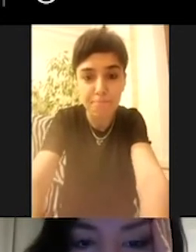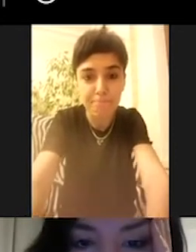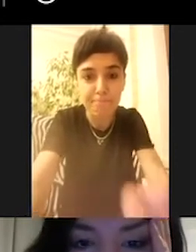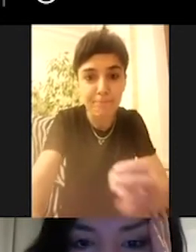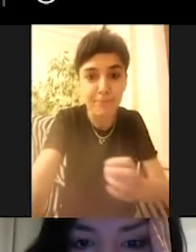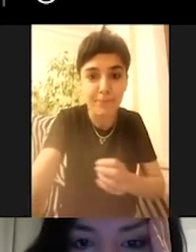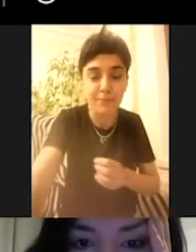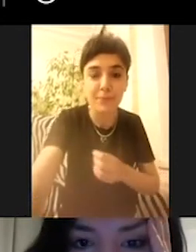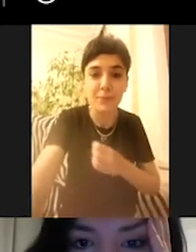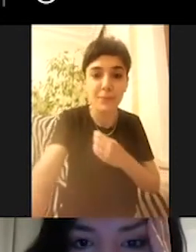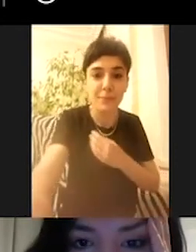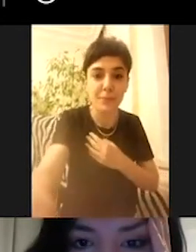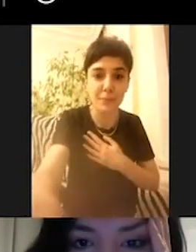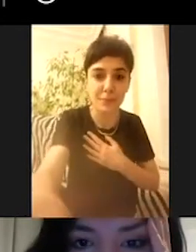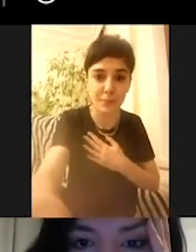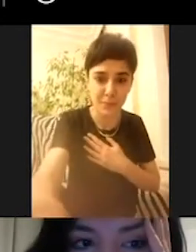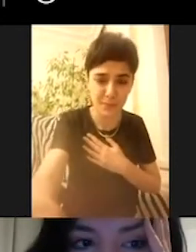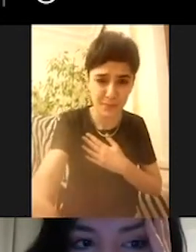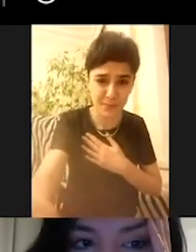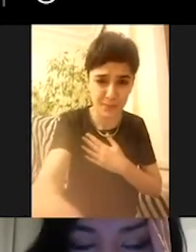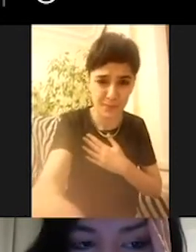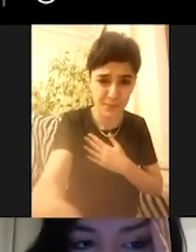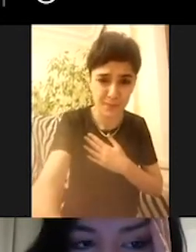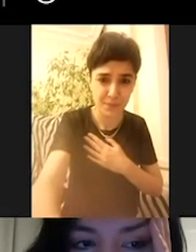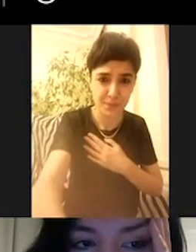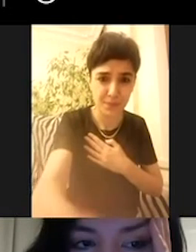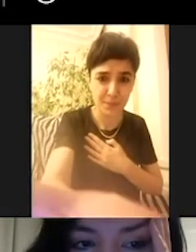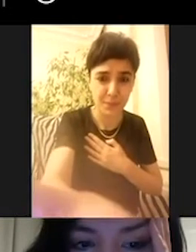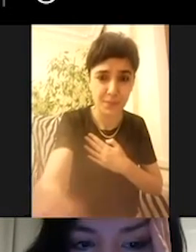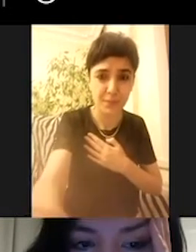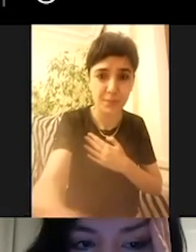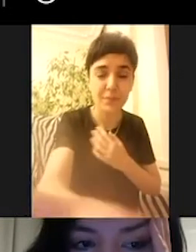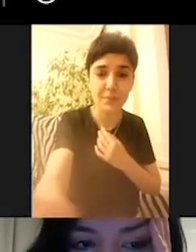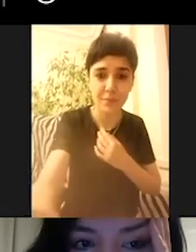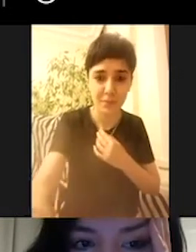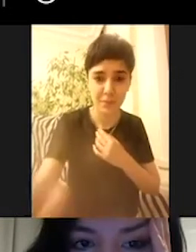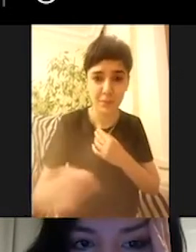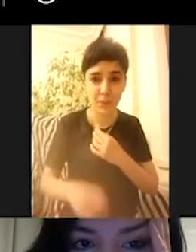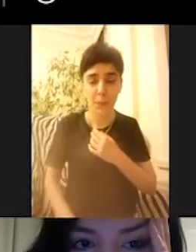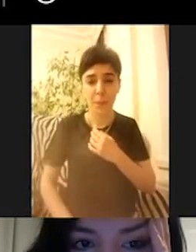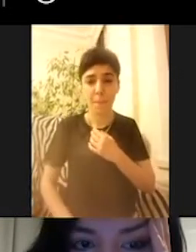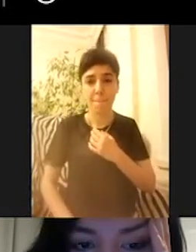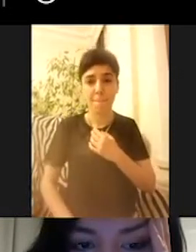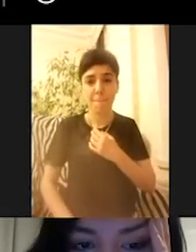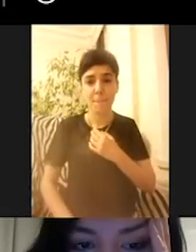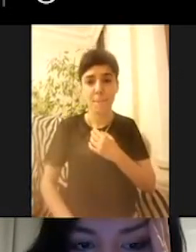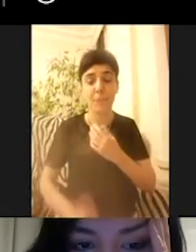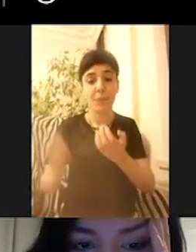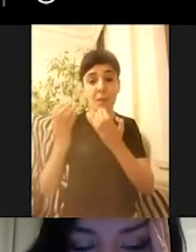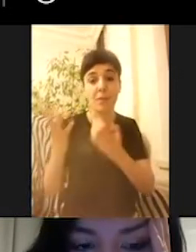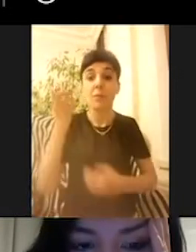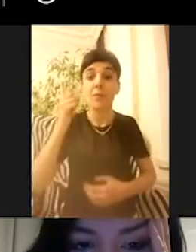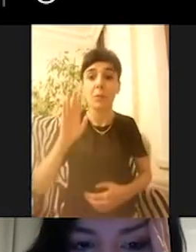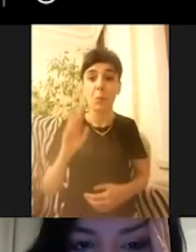or any governmental support because the places are also closed. So, I mean, as